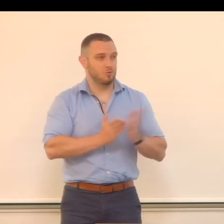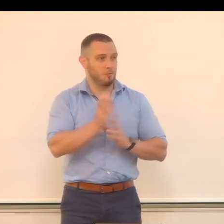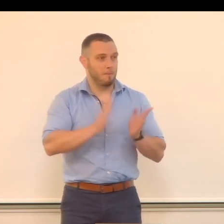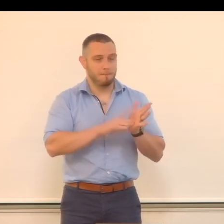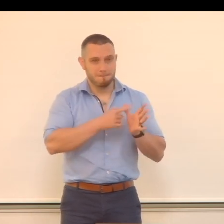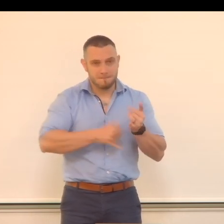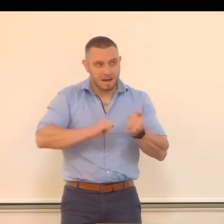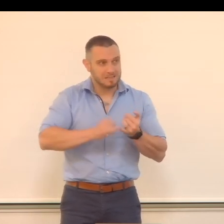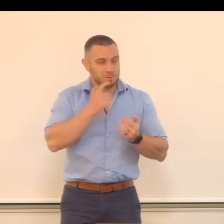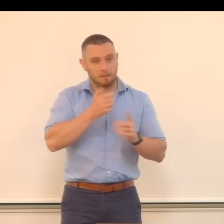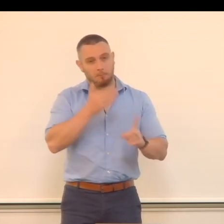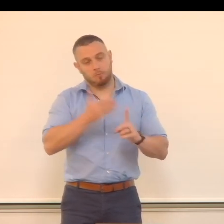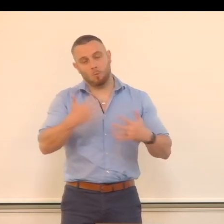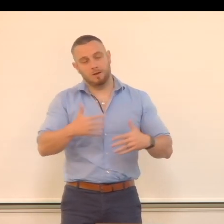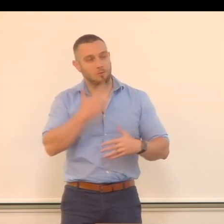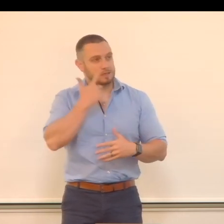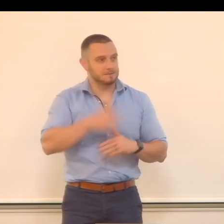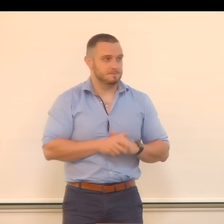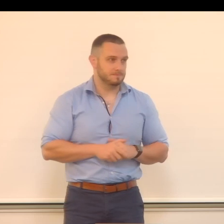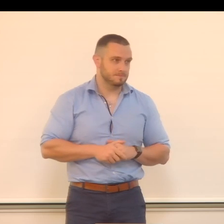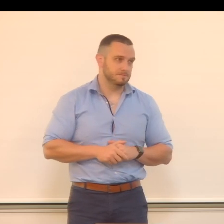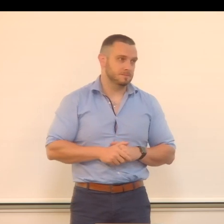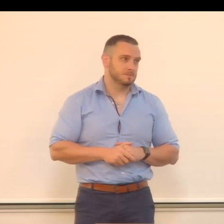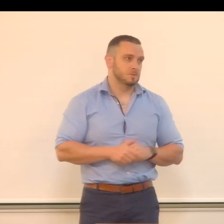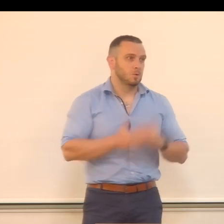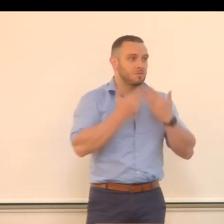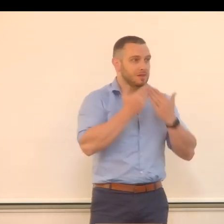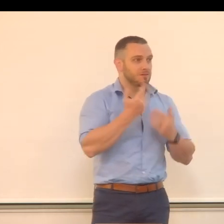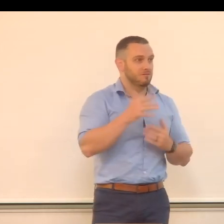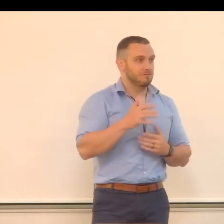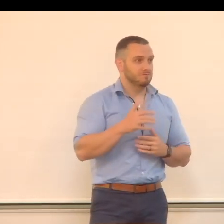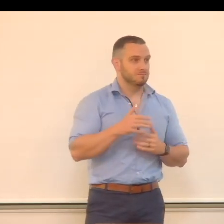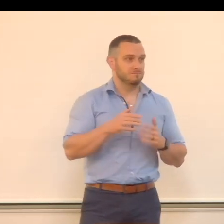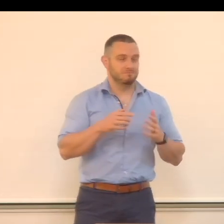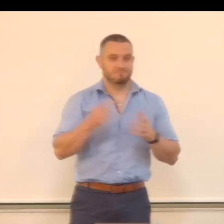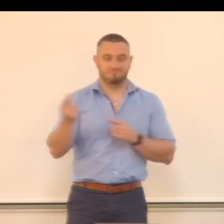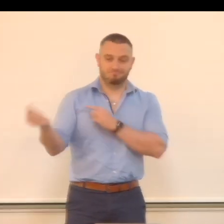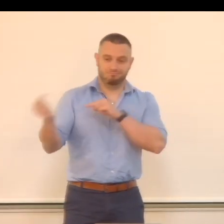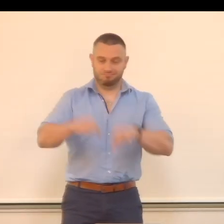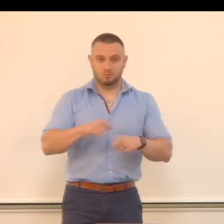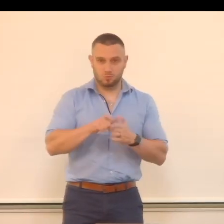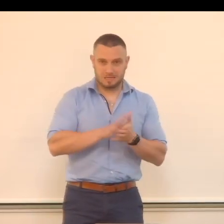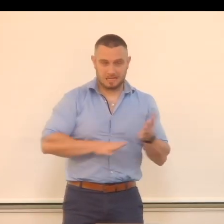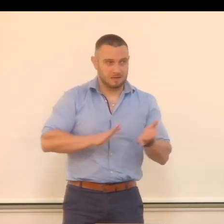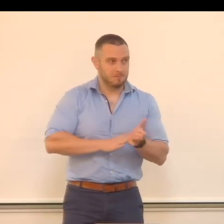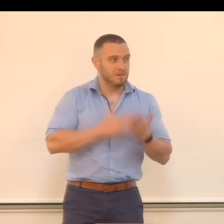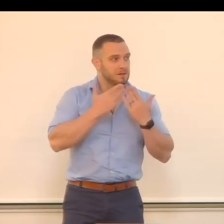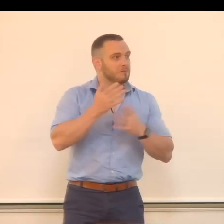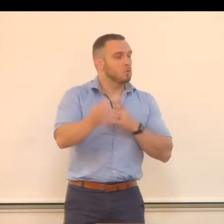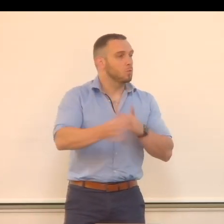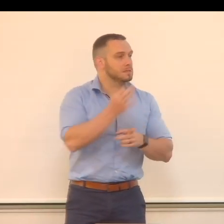we get the real thing even more. So thank you so much for sharing this and coming all the way for us. I really appreciate it. And there was a